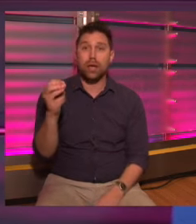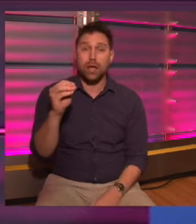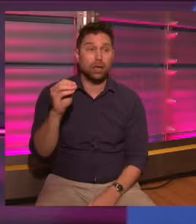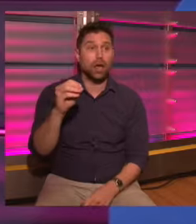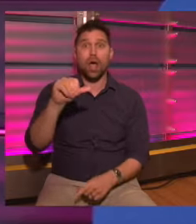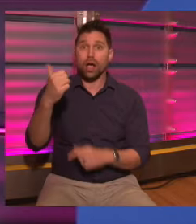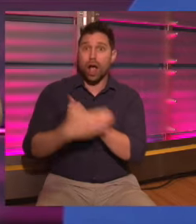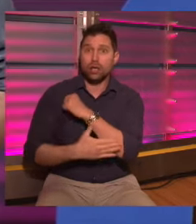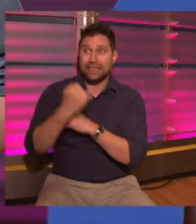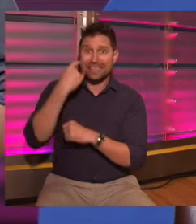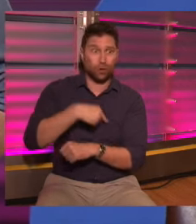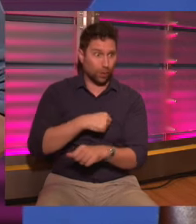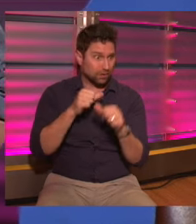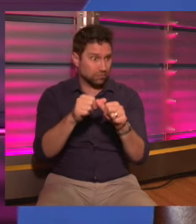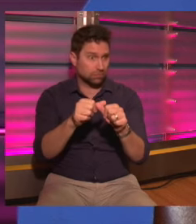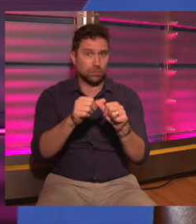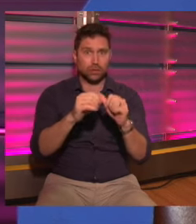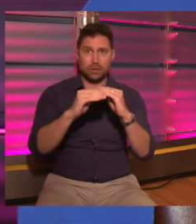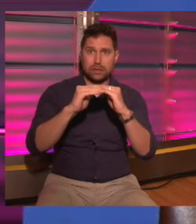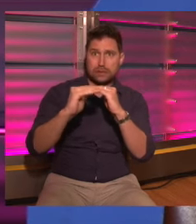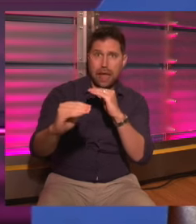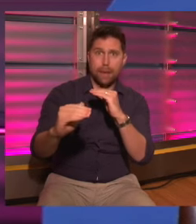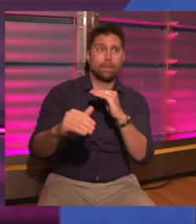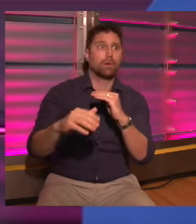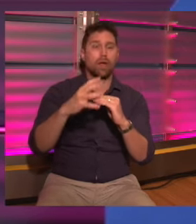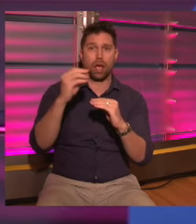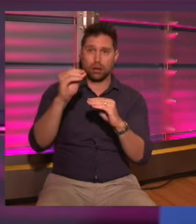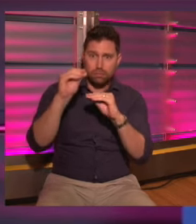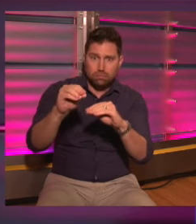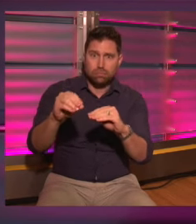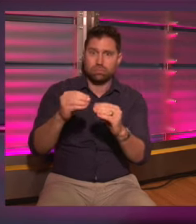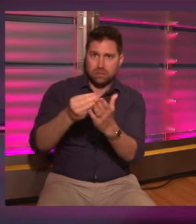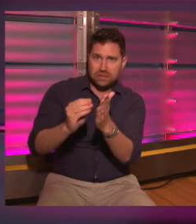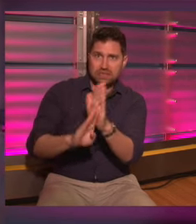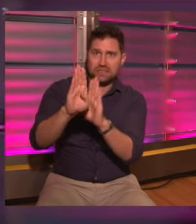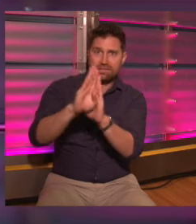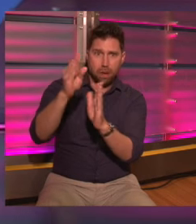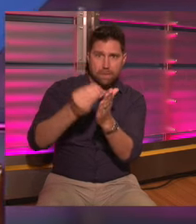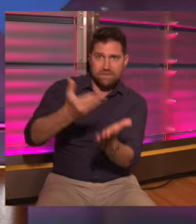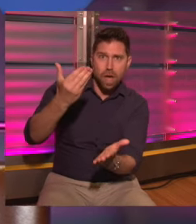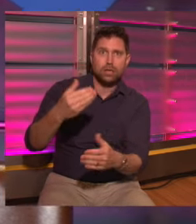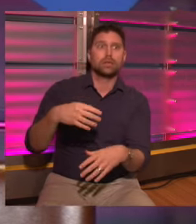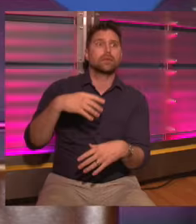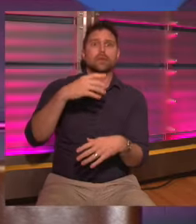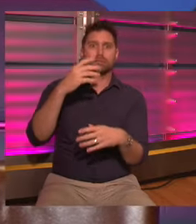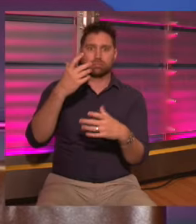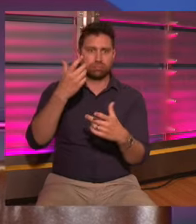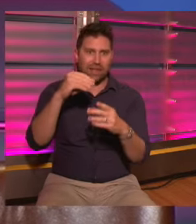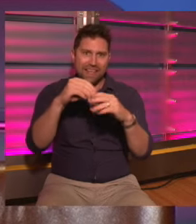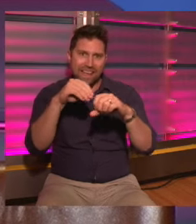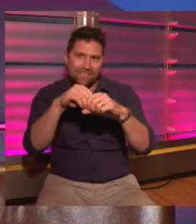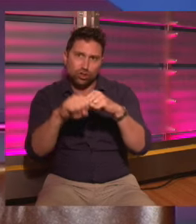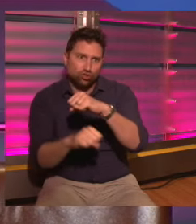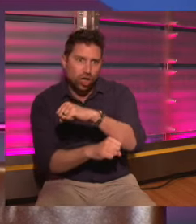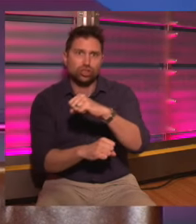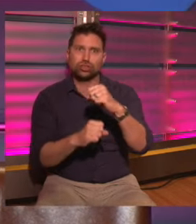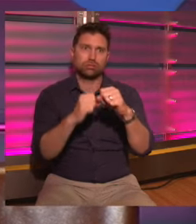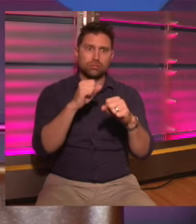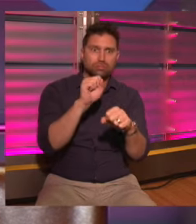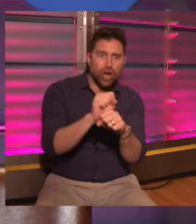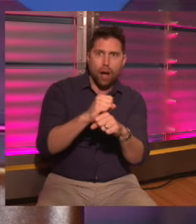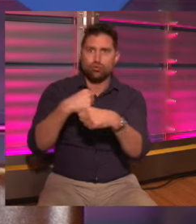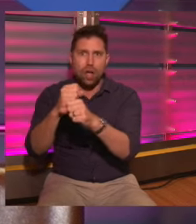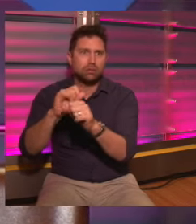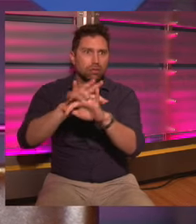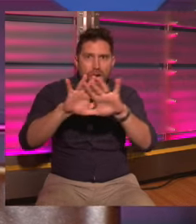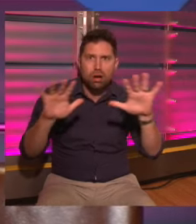can continue to keep stable and continue to put in development funding, infrastructure projects, job creation, it's not only helping